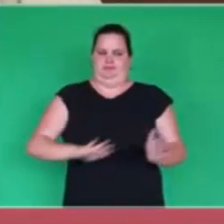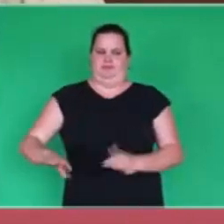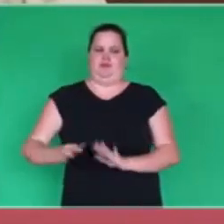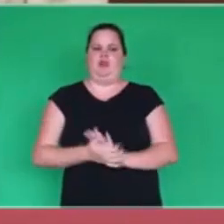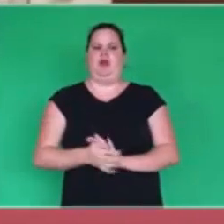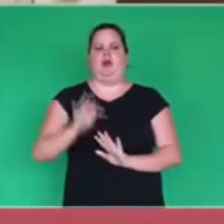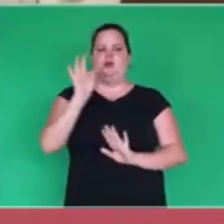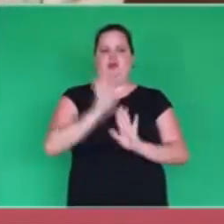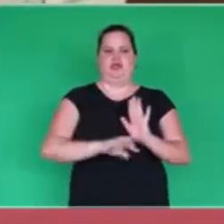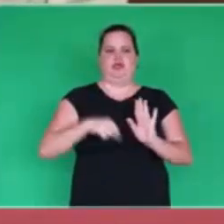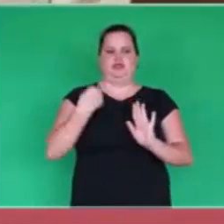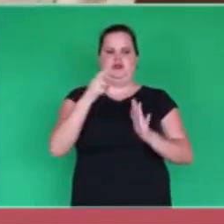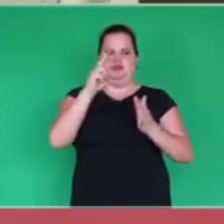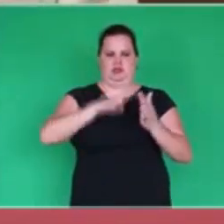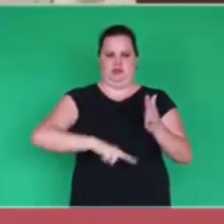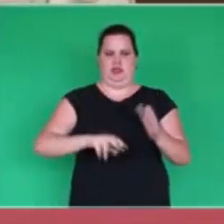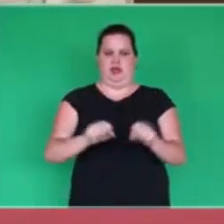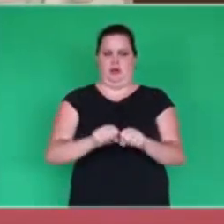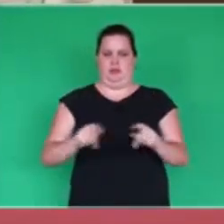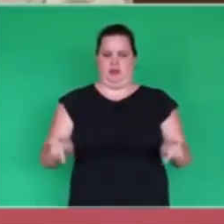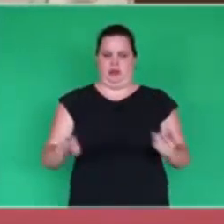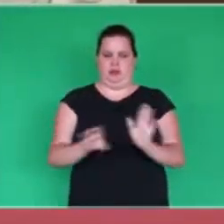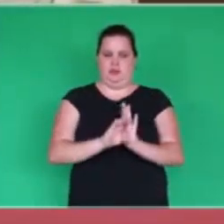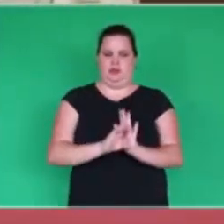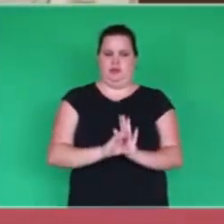16, verse